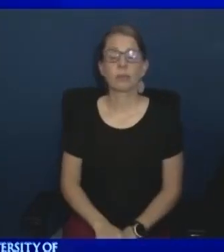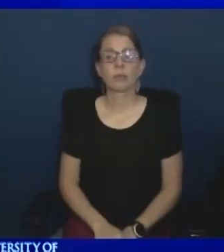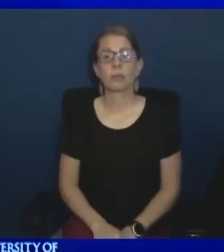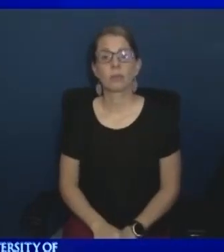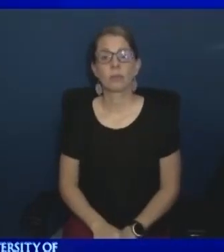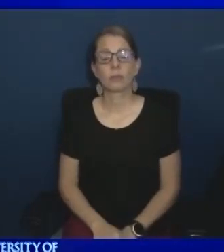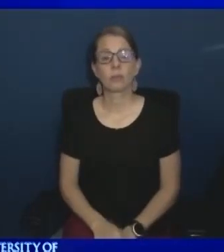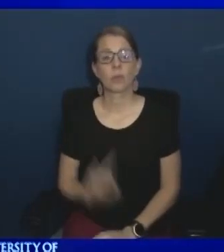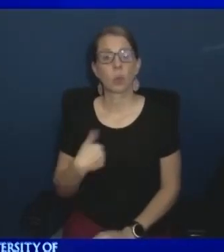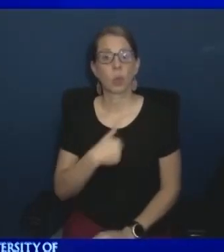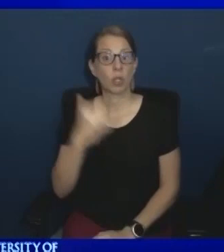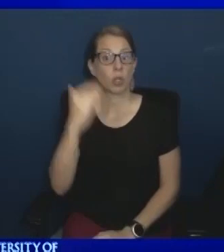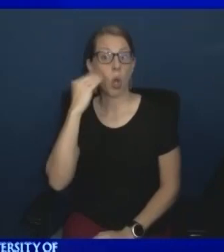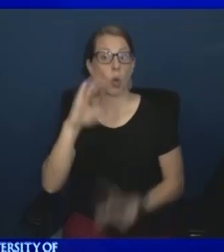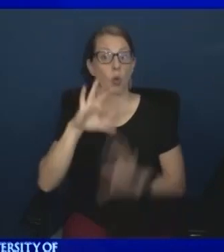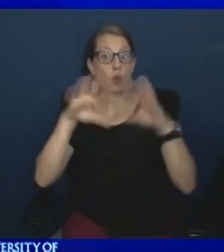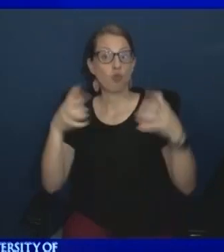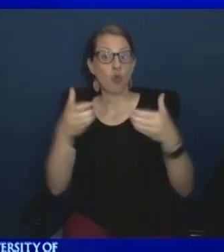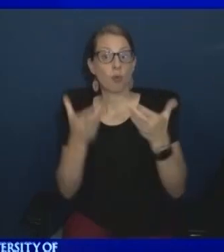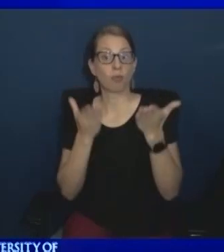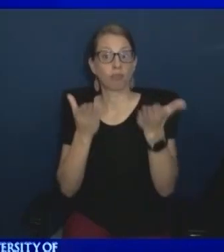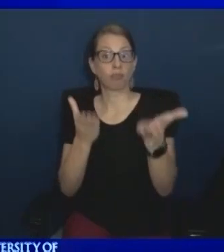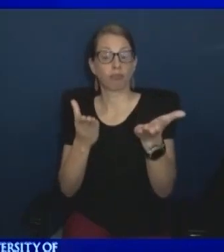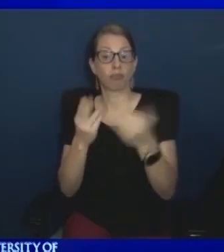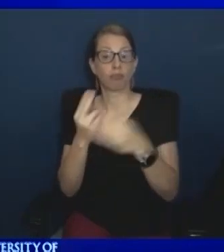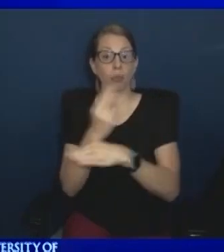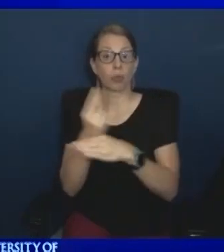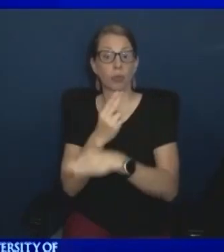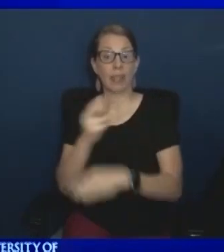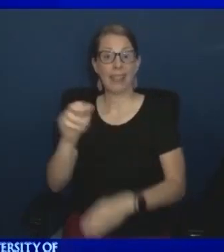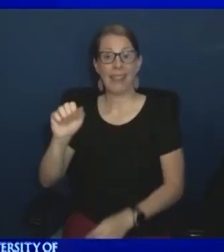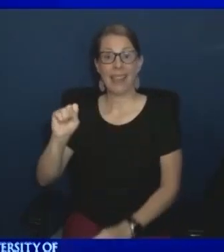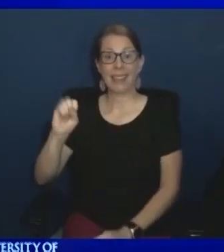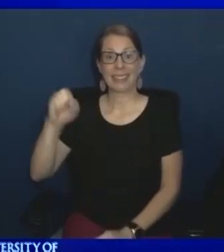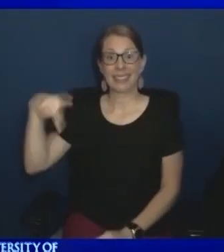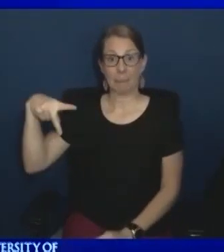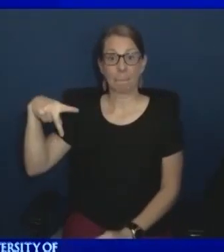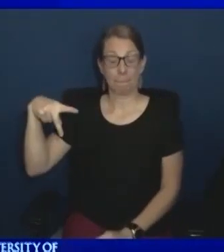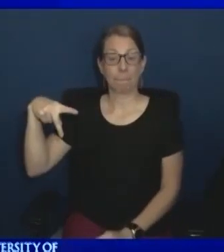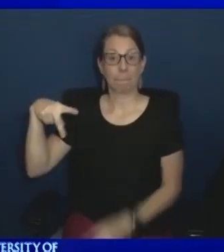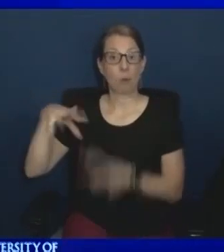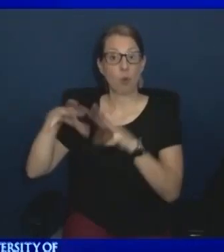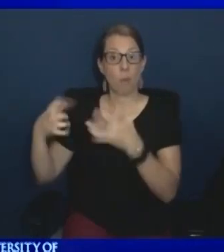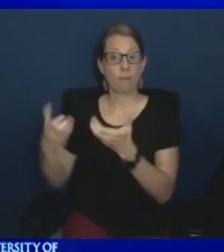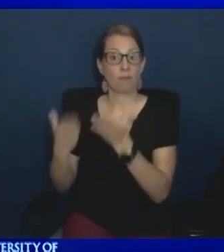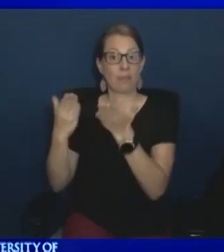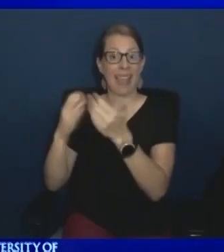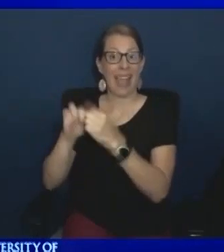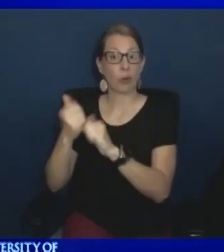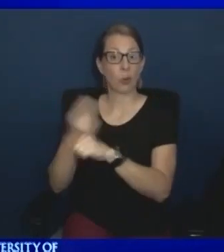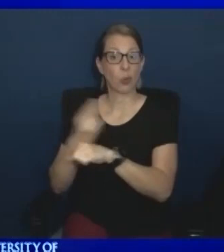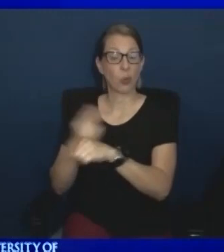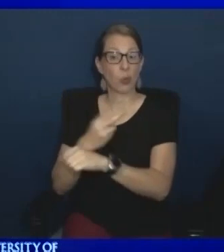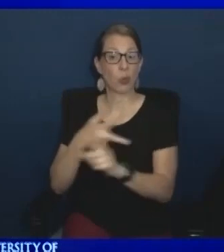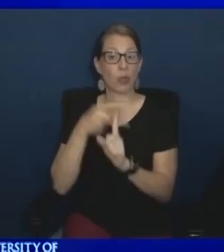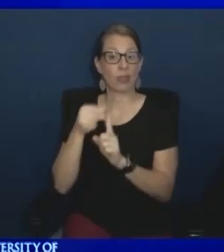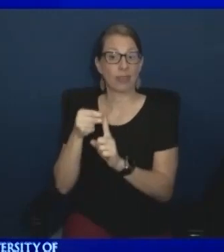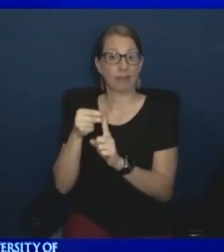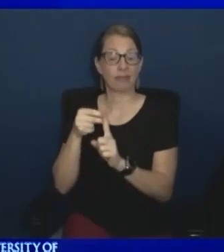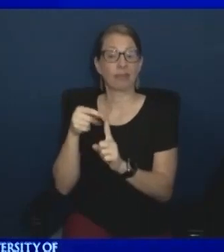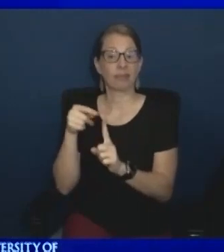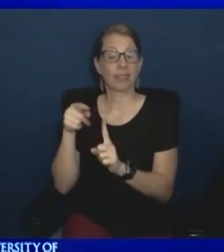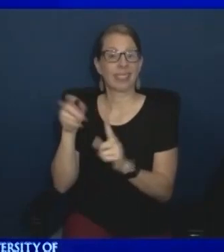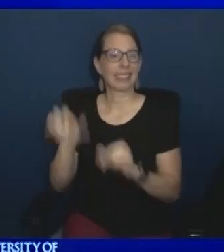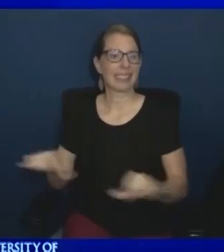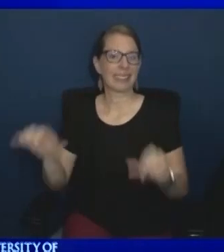that recommends use of vaccine, the ACIP, which recommends how to use the vaccines, has always been consistent in